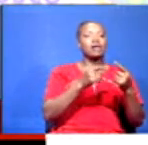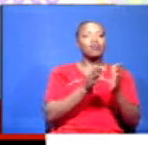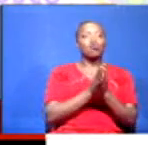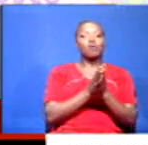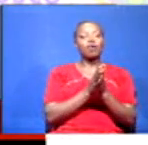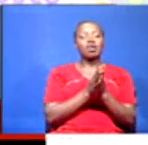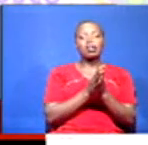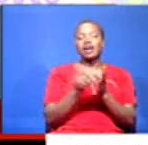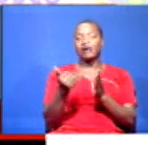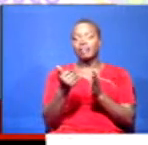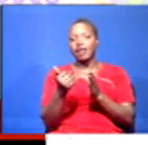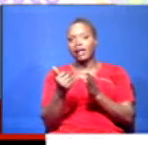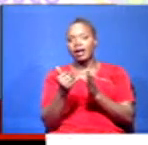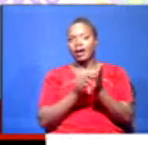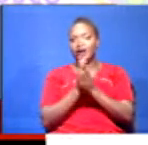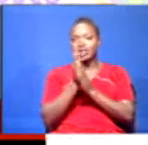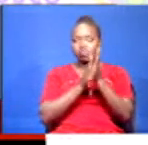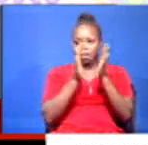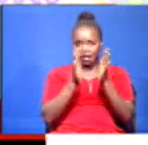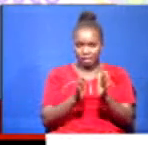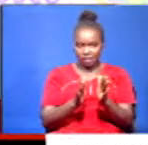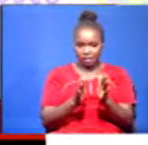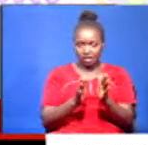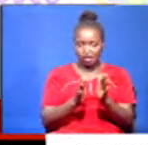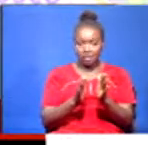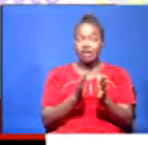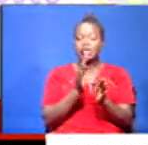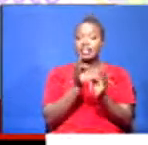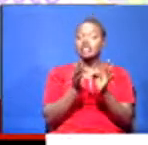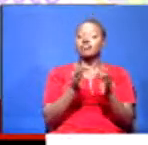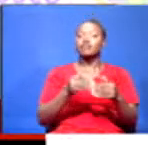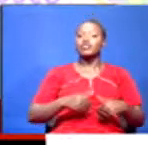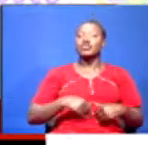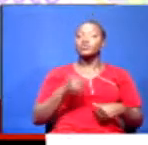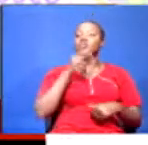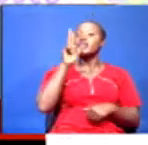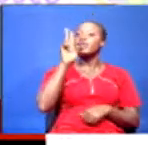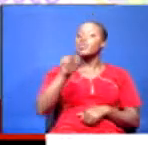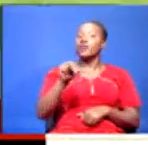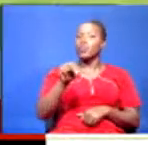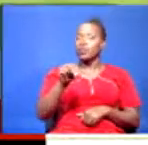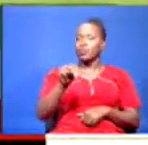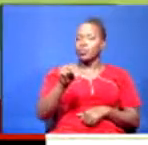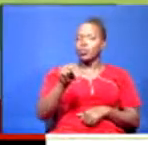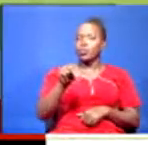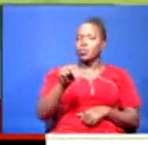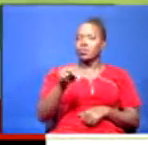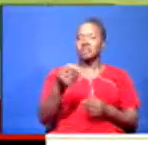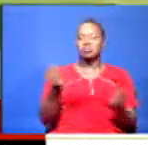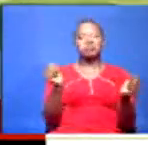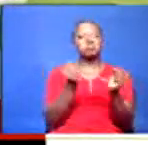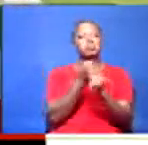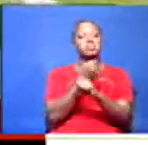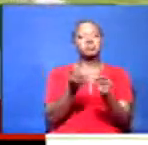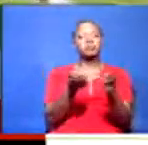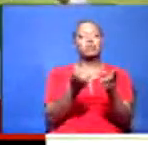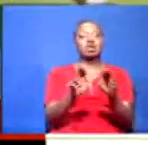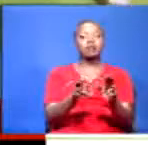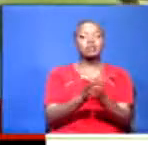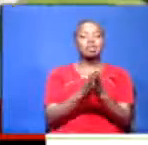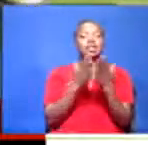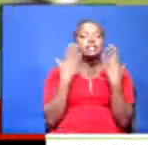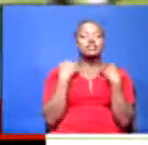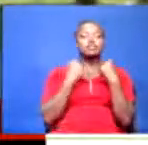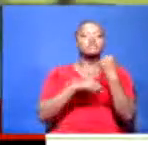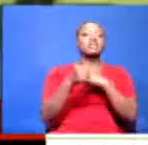the elections. And if the youth can say no, this will not happen. He said sporting activities will